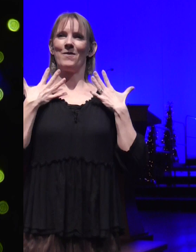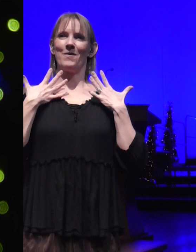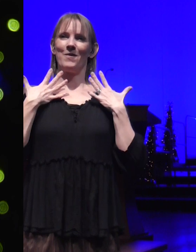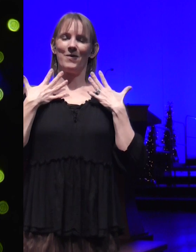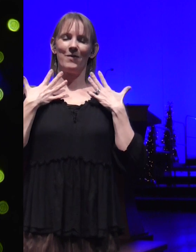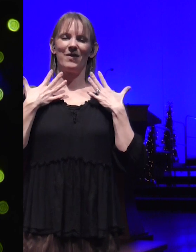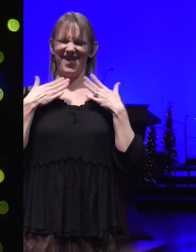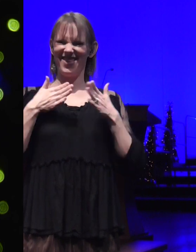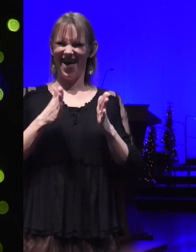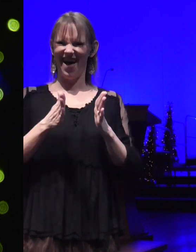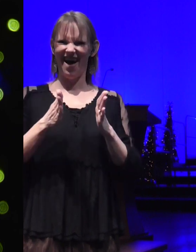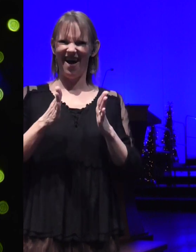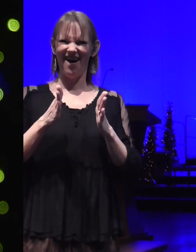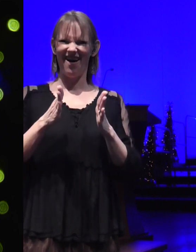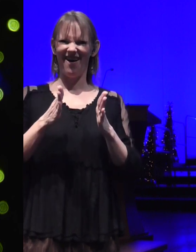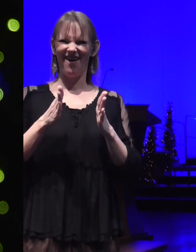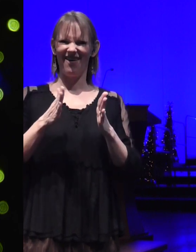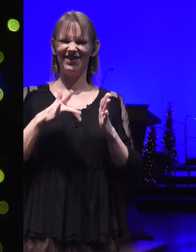Allow it.